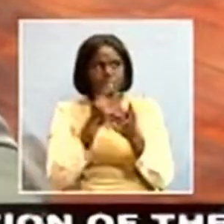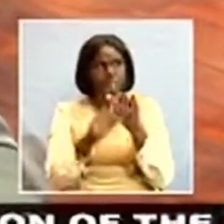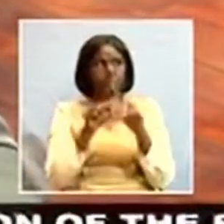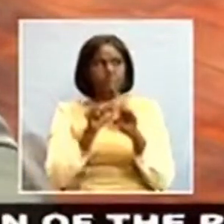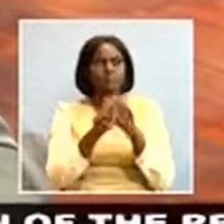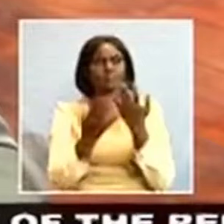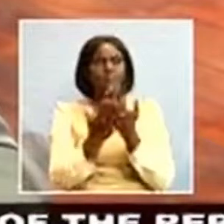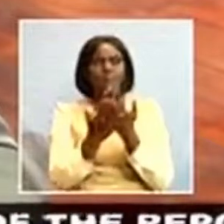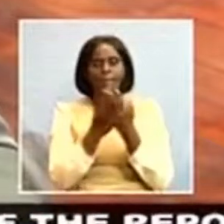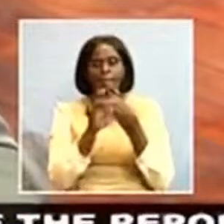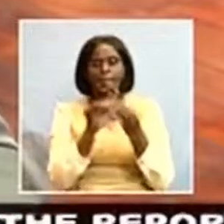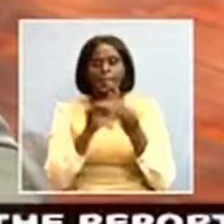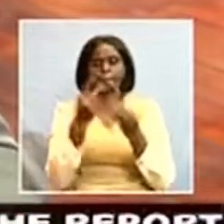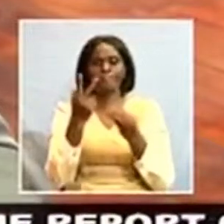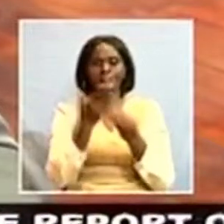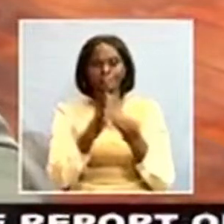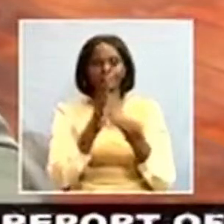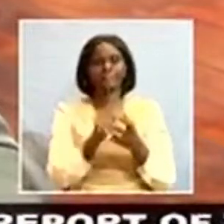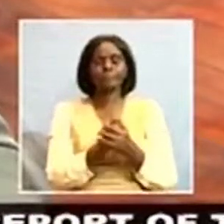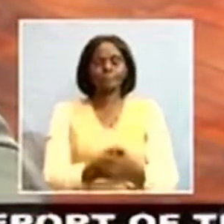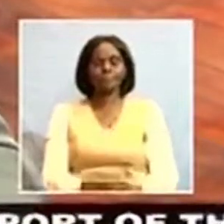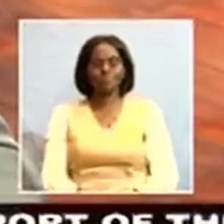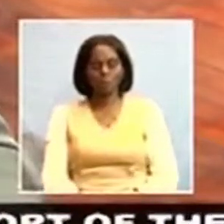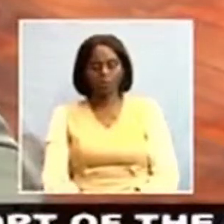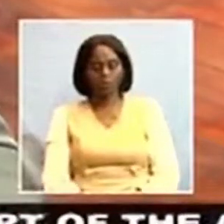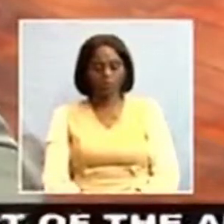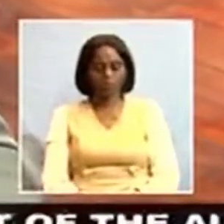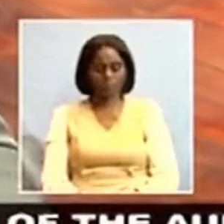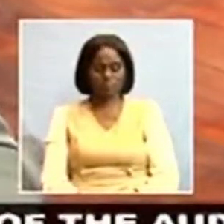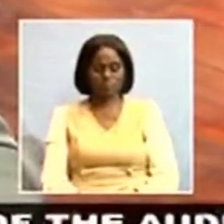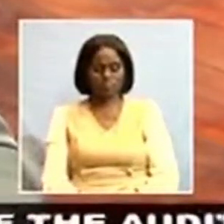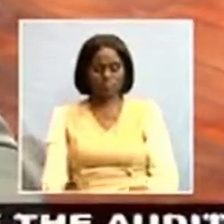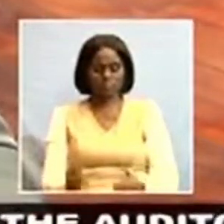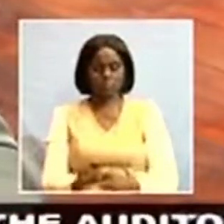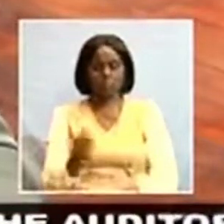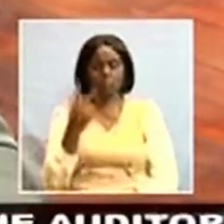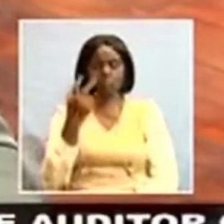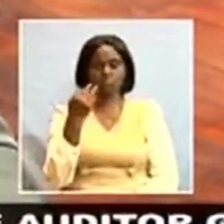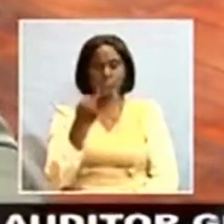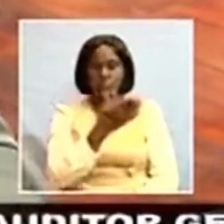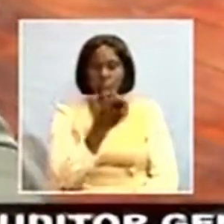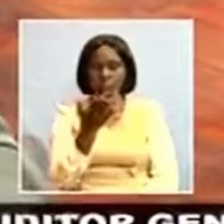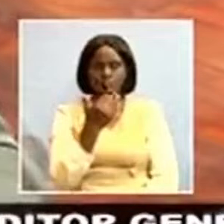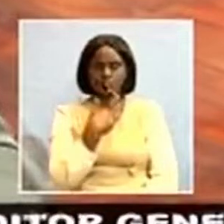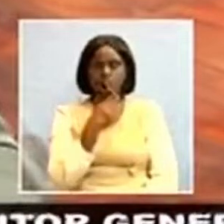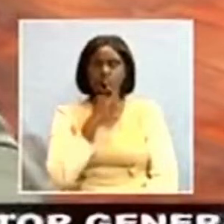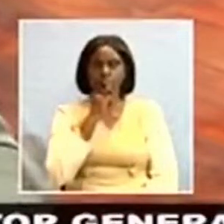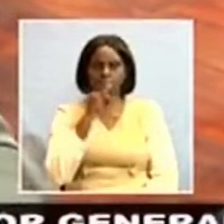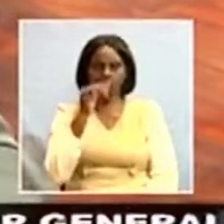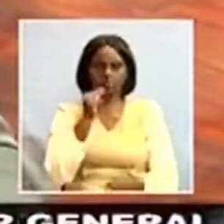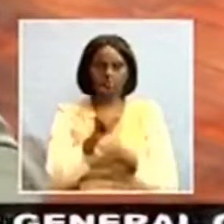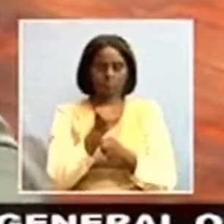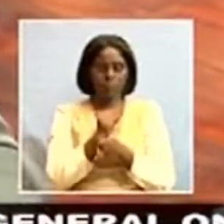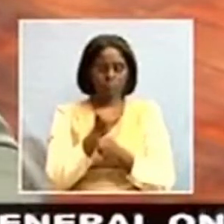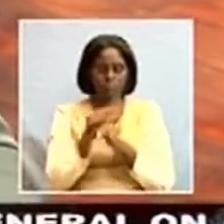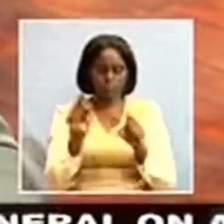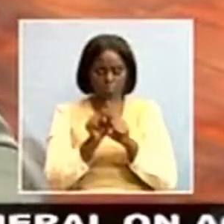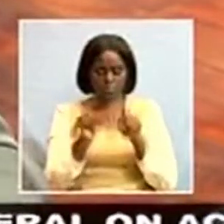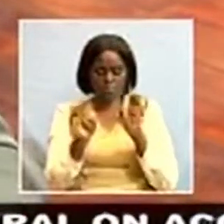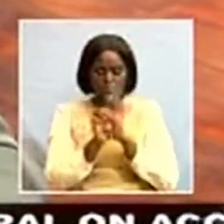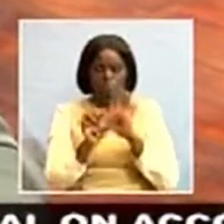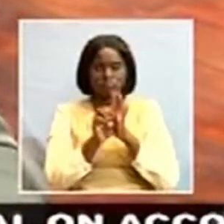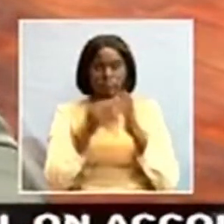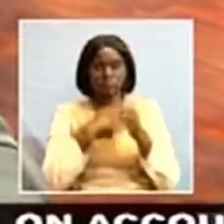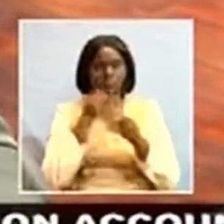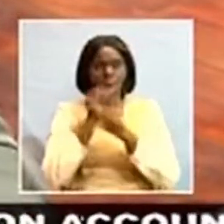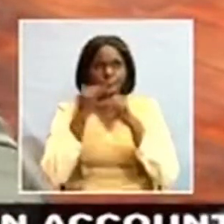Appendix number 3, and 3 of those have not been done. Like as